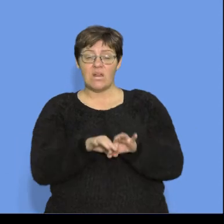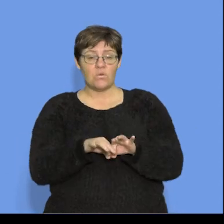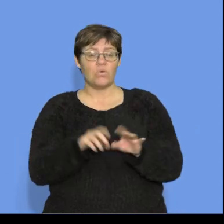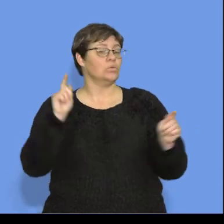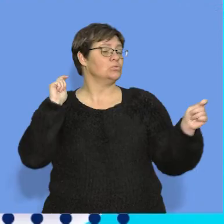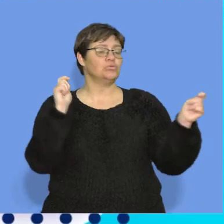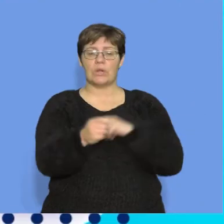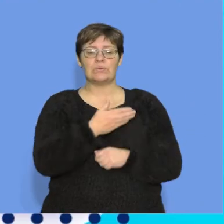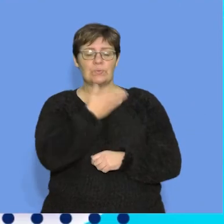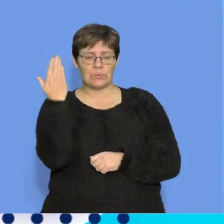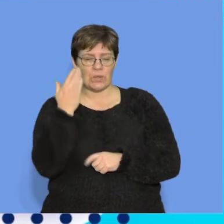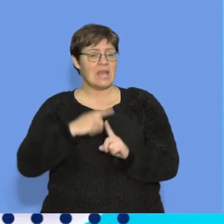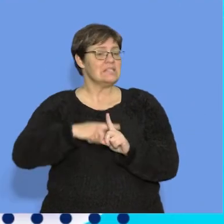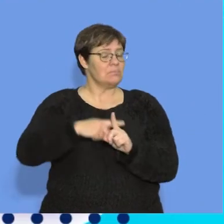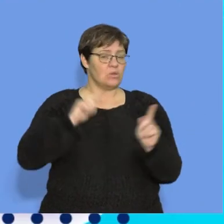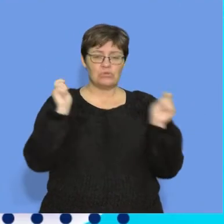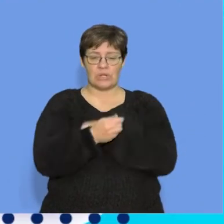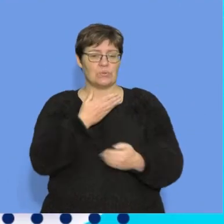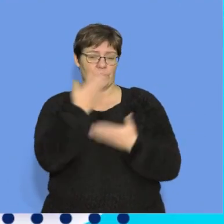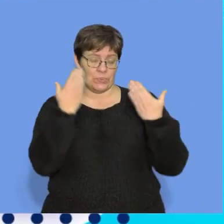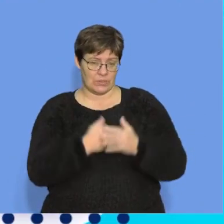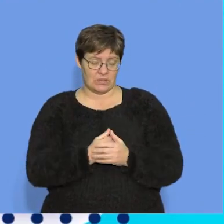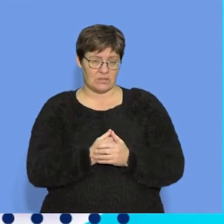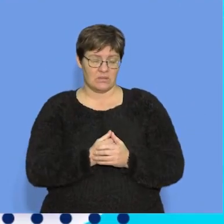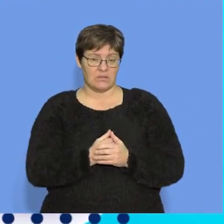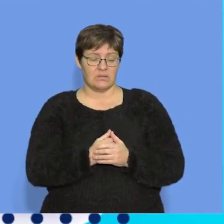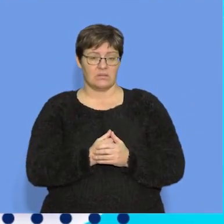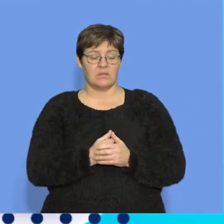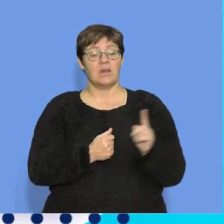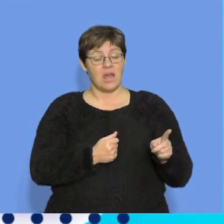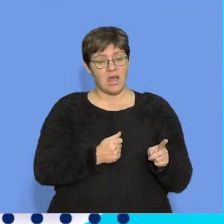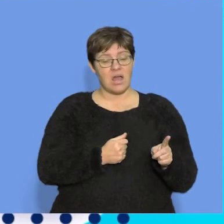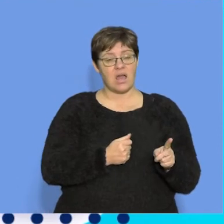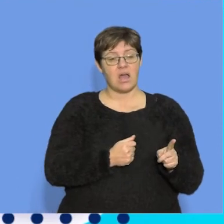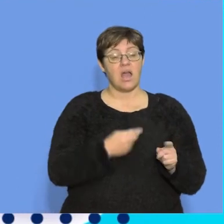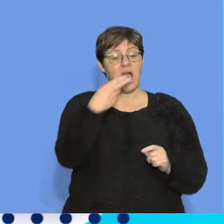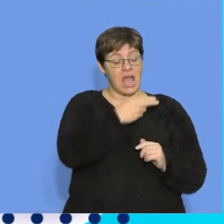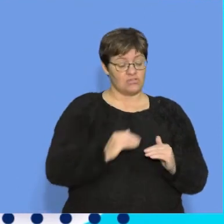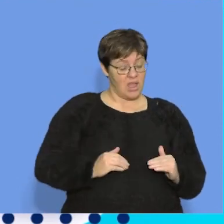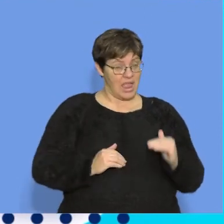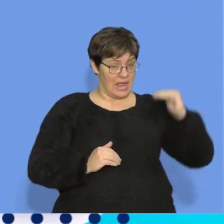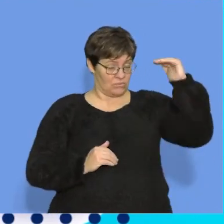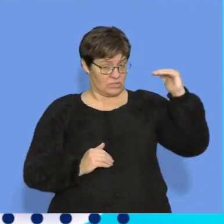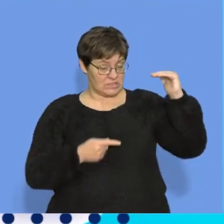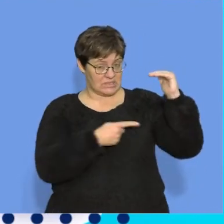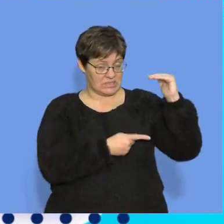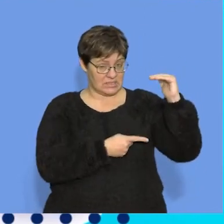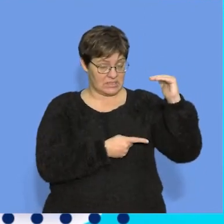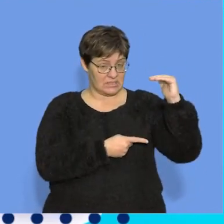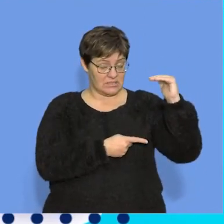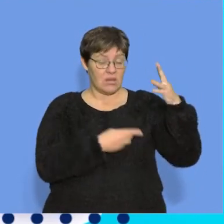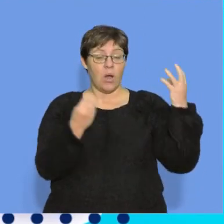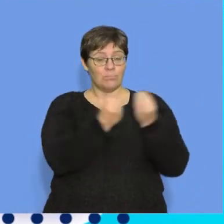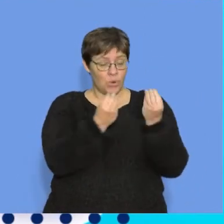to change if the temperature doesn't change. So if the concentration of the hydrogen ion increases, for example, the